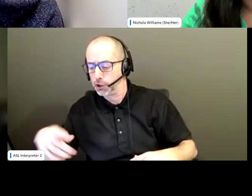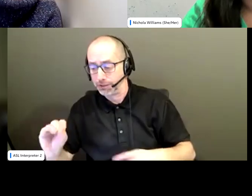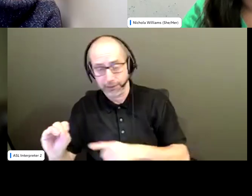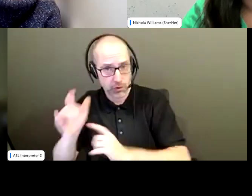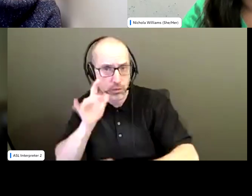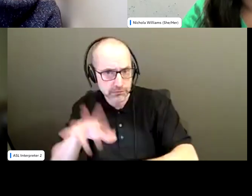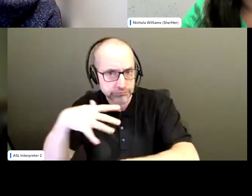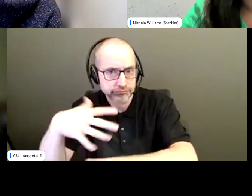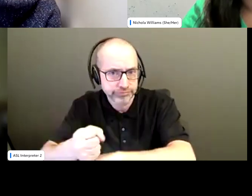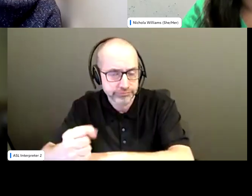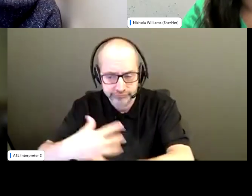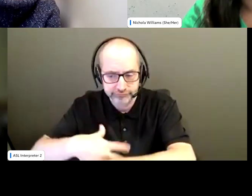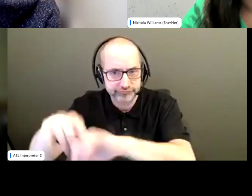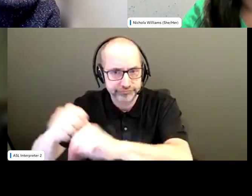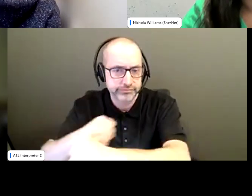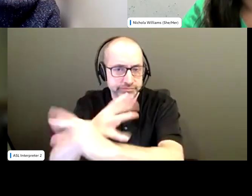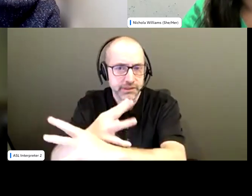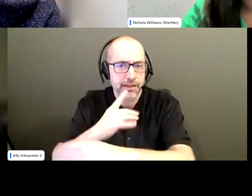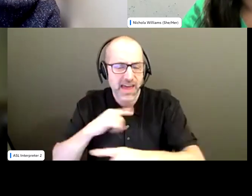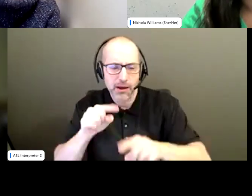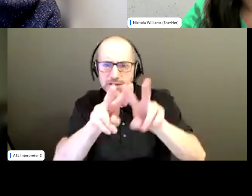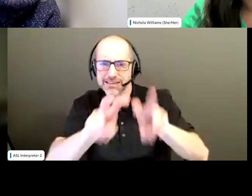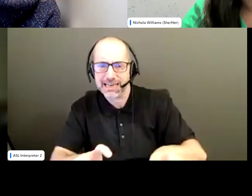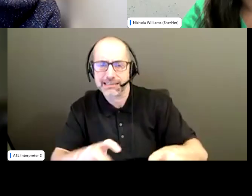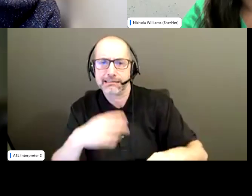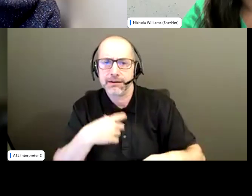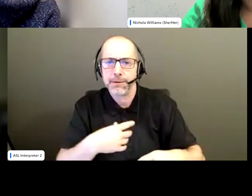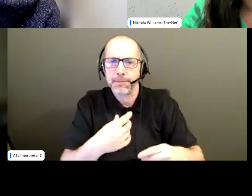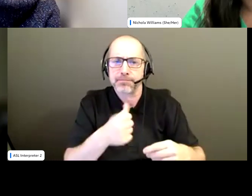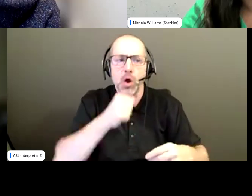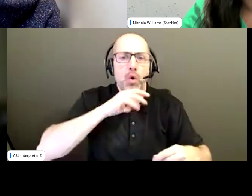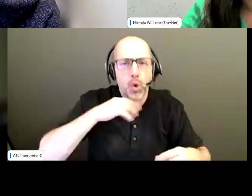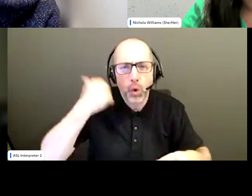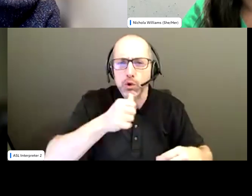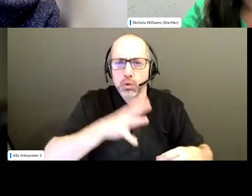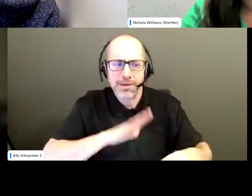the economic prosperity of older women, particularly older women from,